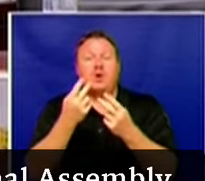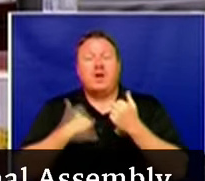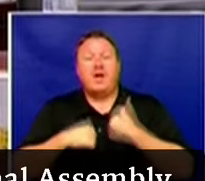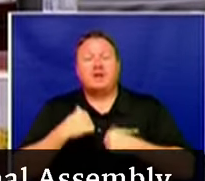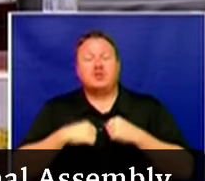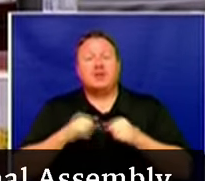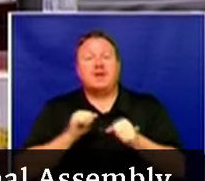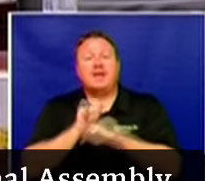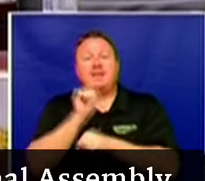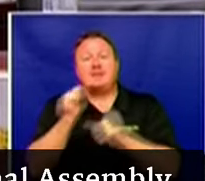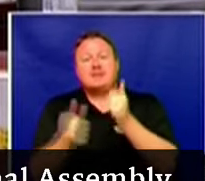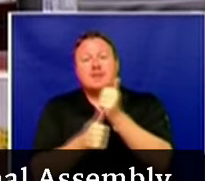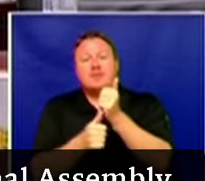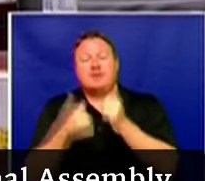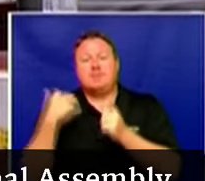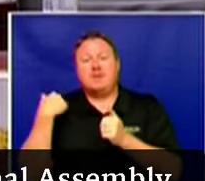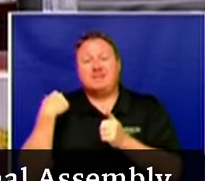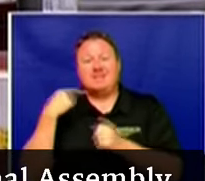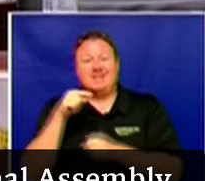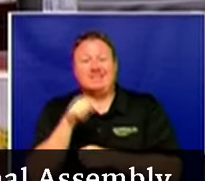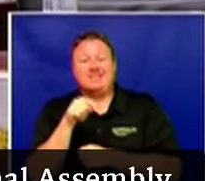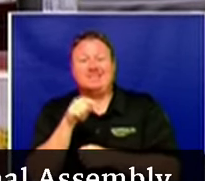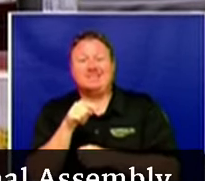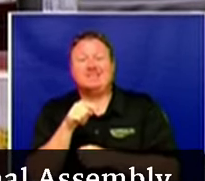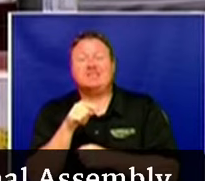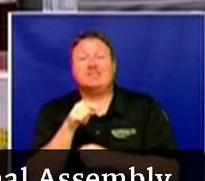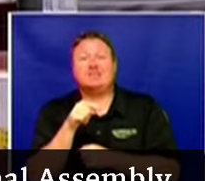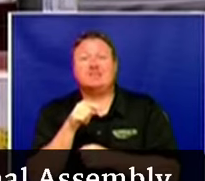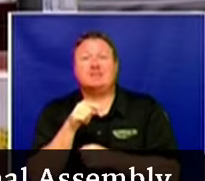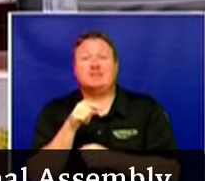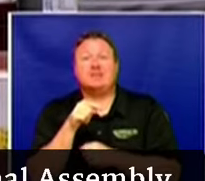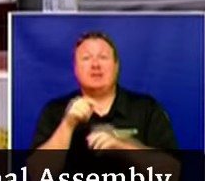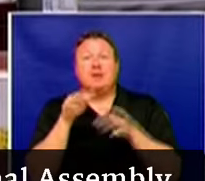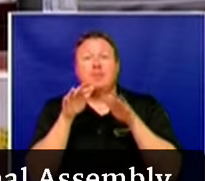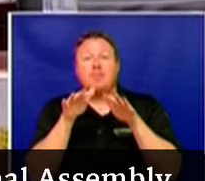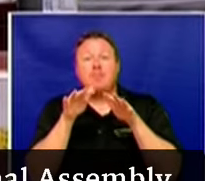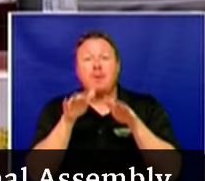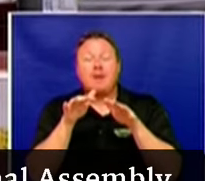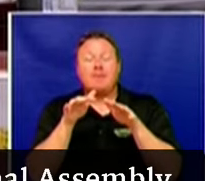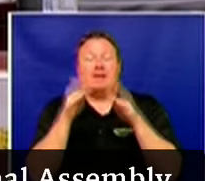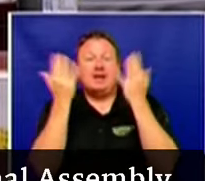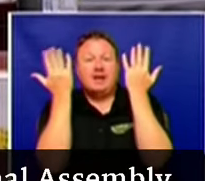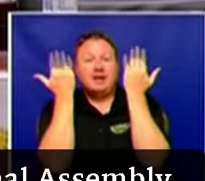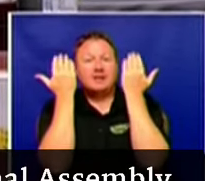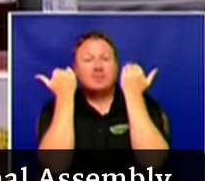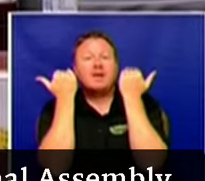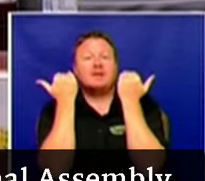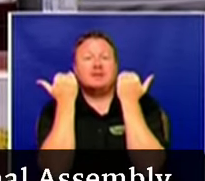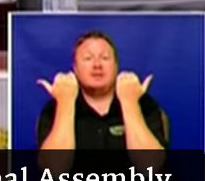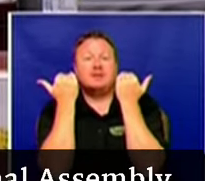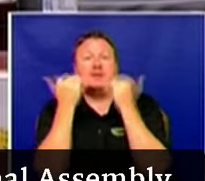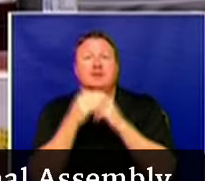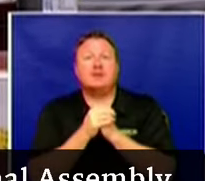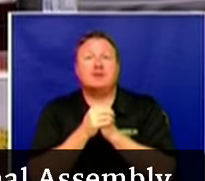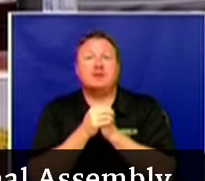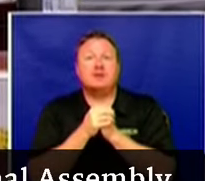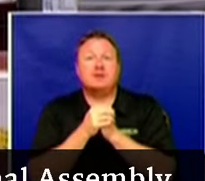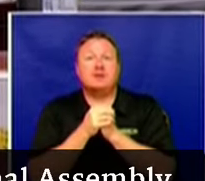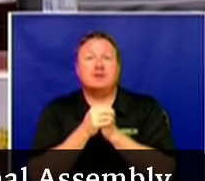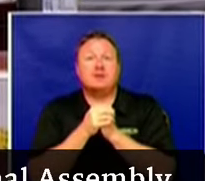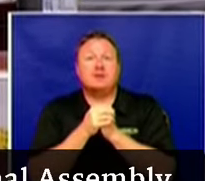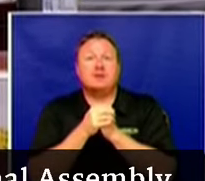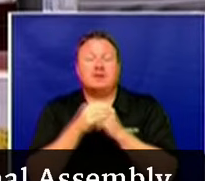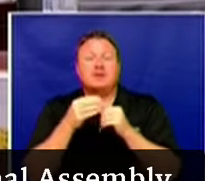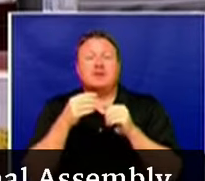minister is what the public is expecting in relation to the state